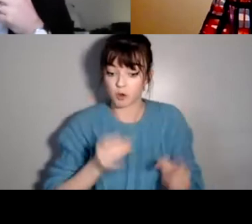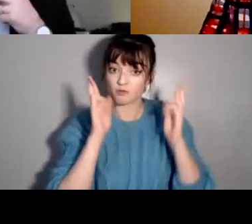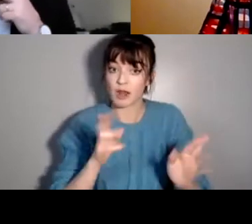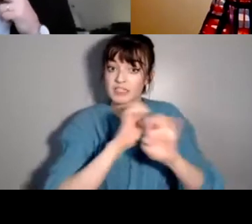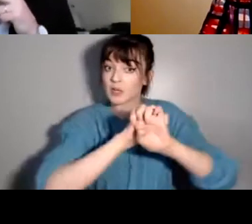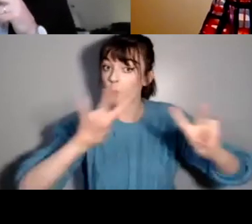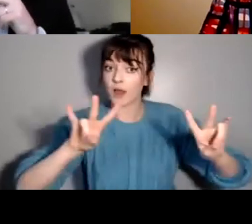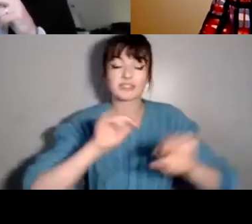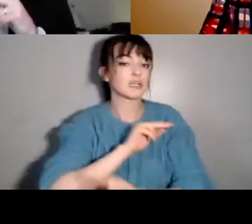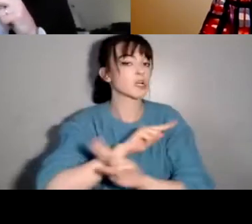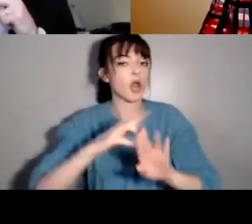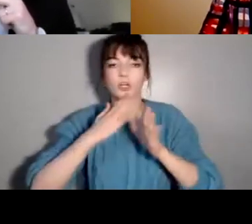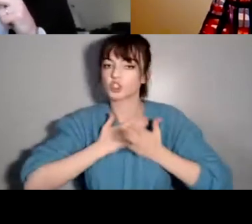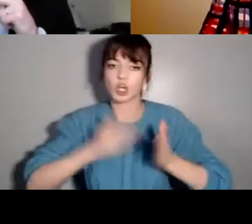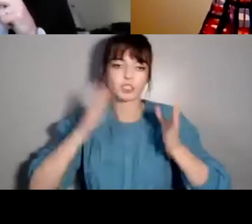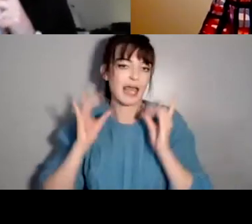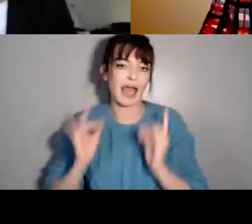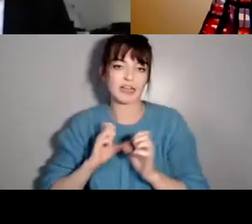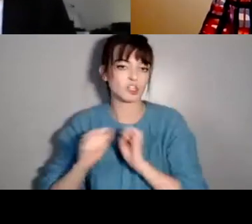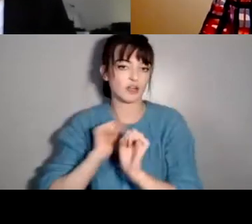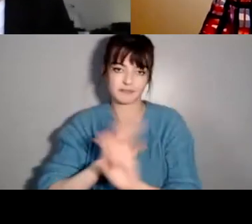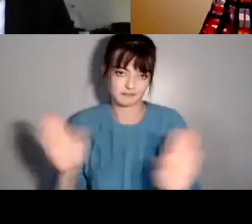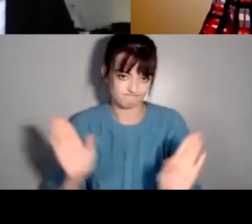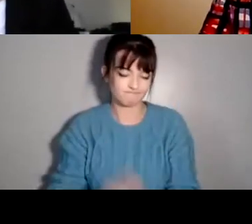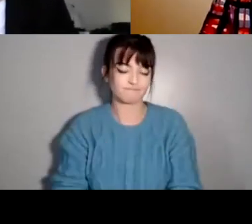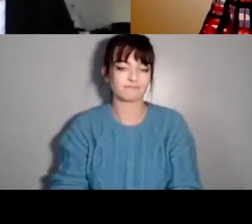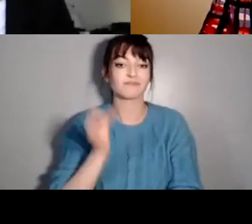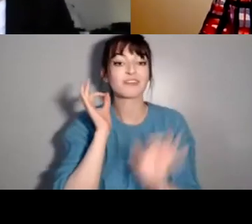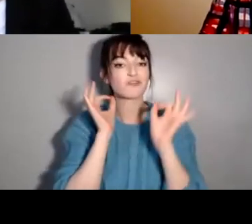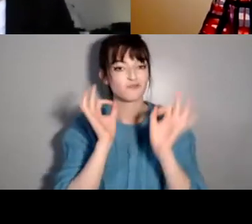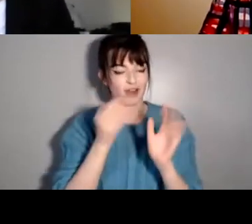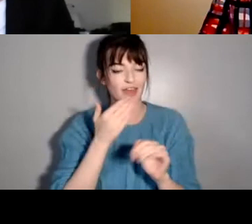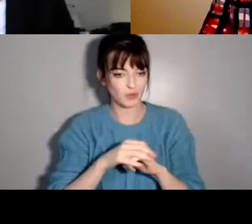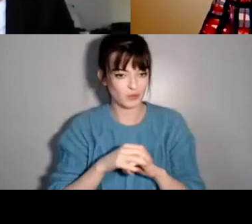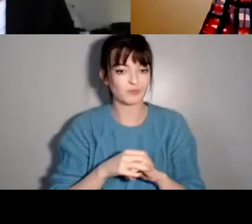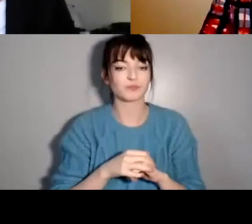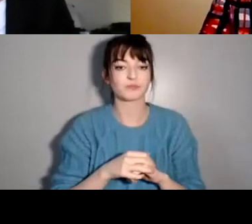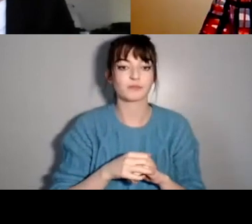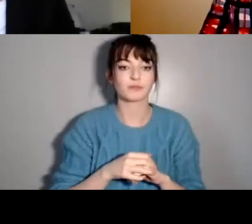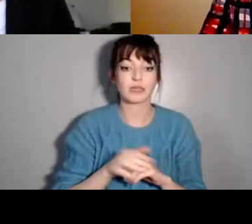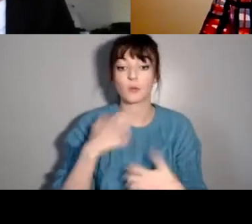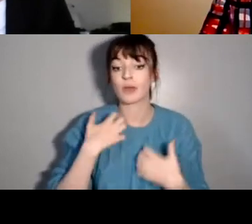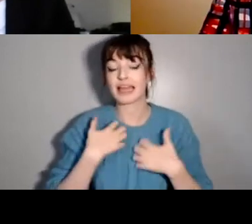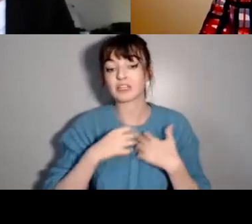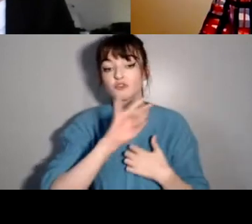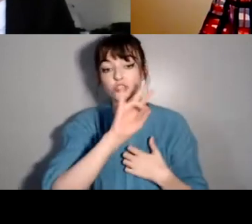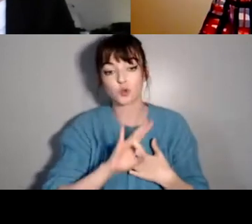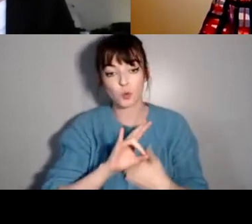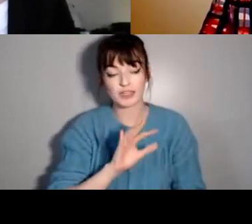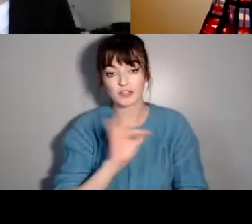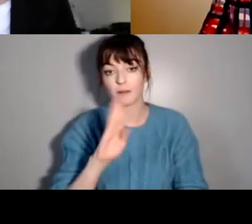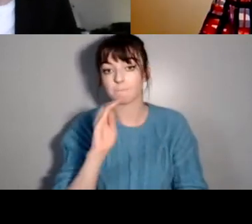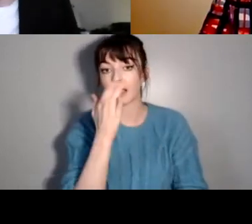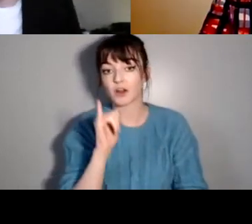than it just being a health-led service. Great, thanks for that, Suzanne. And then an interesting question in from